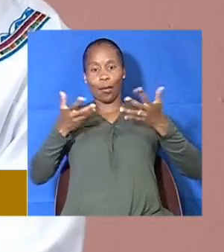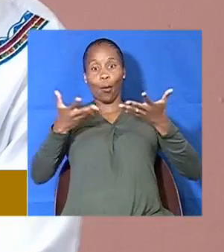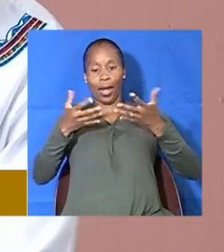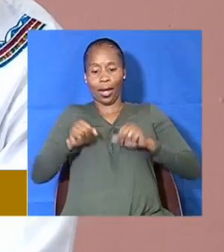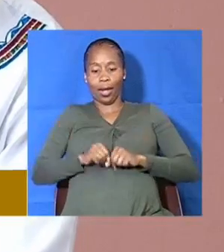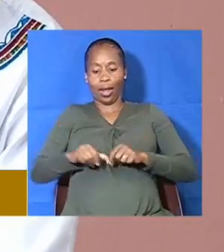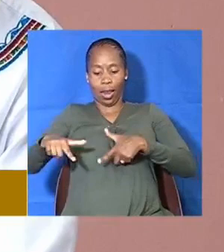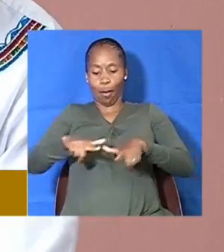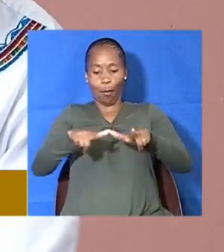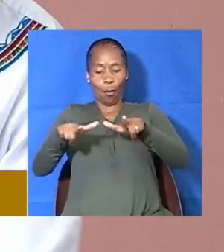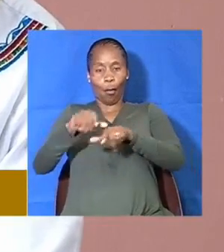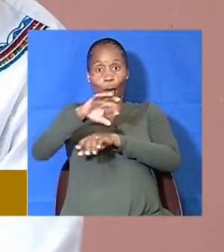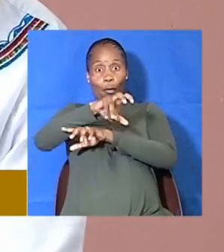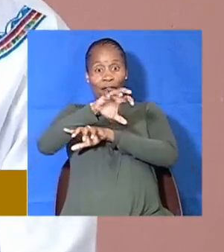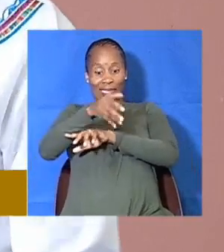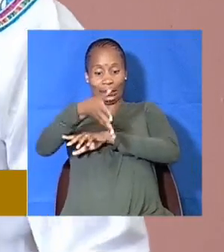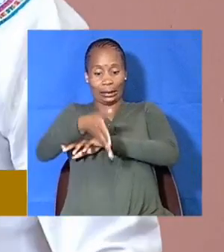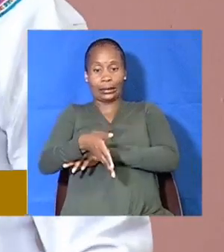Thobela